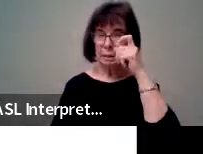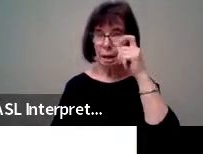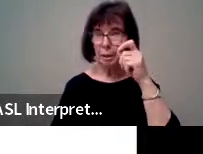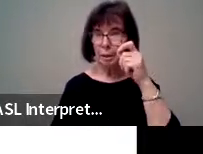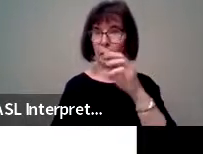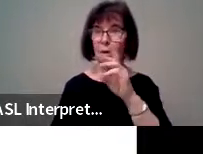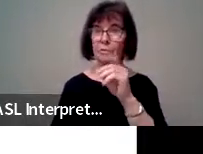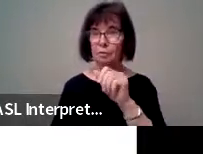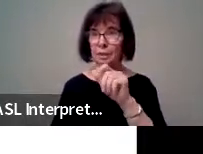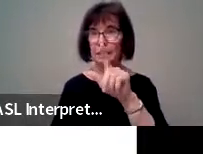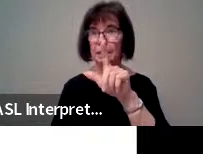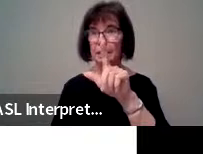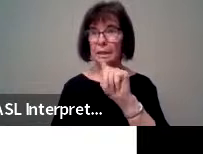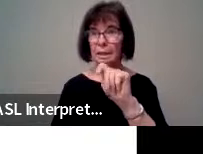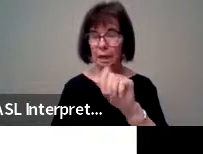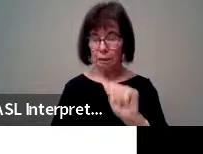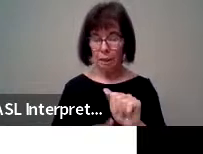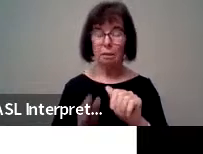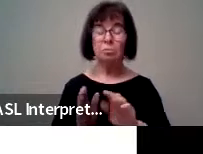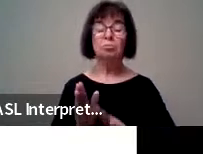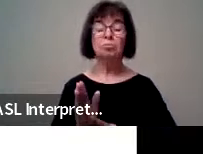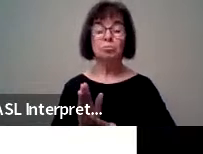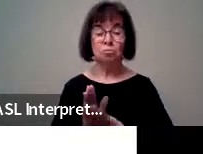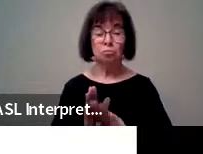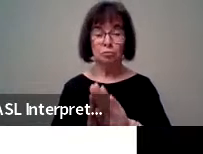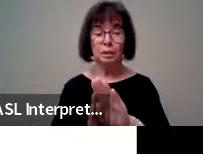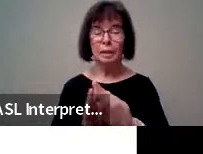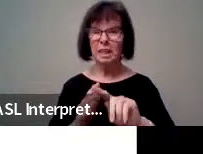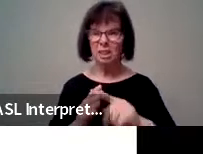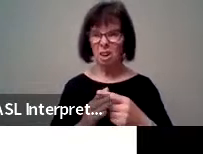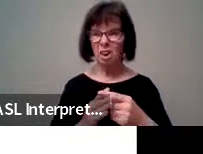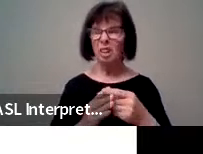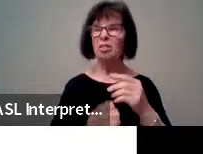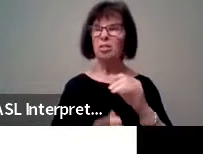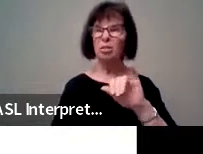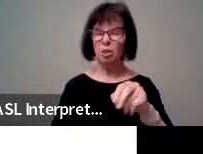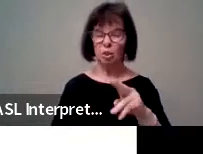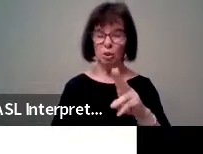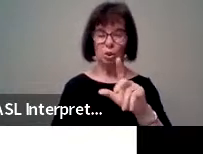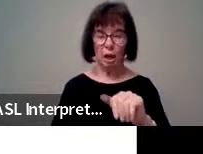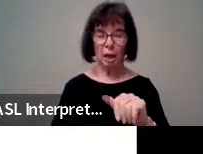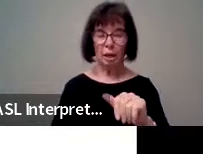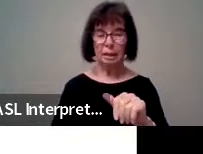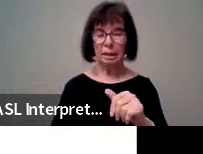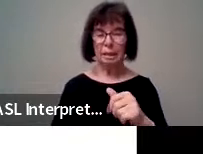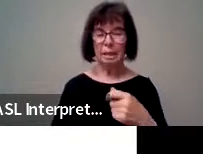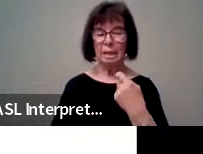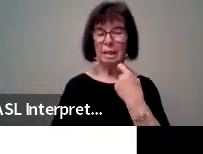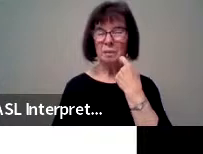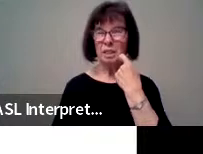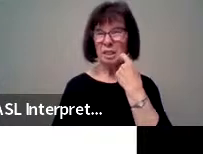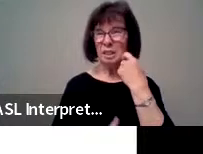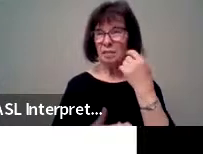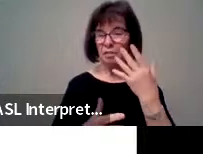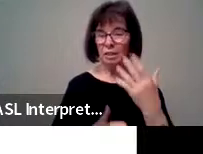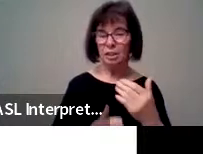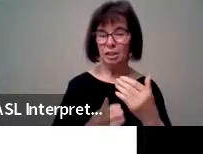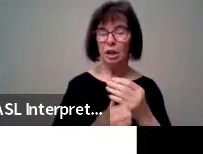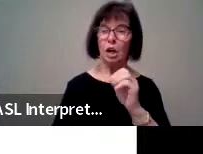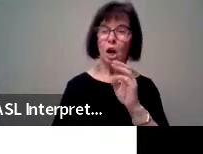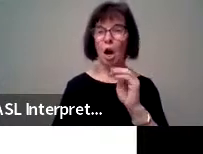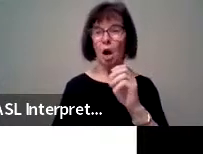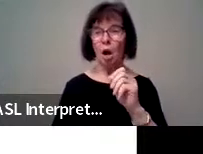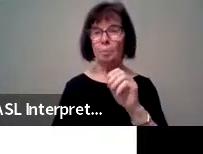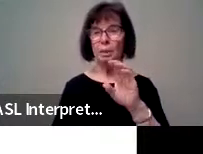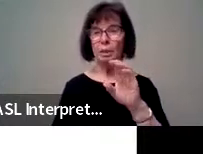Delta wave that started in July and went a little bit further. And then we just came out of our Omicron surge where we